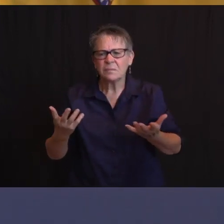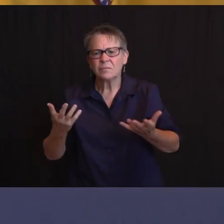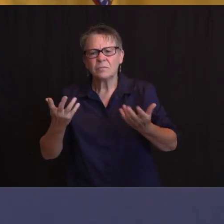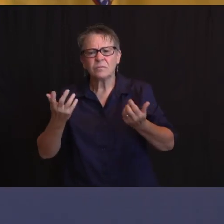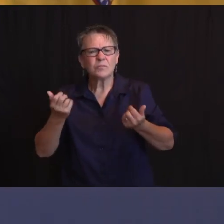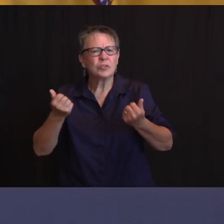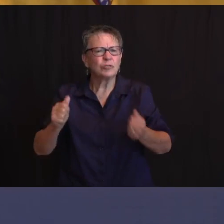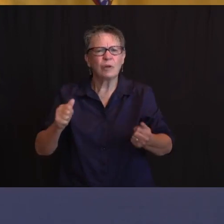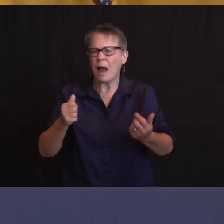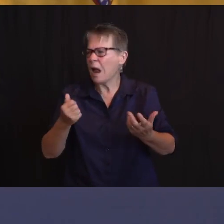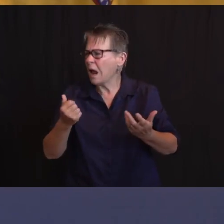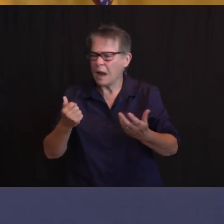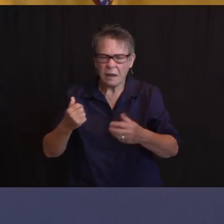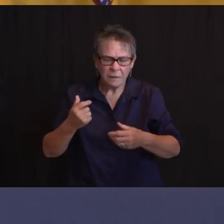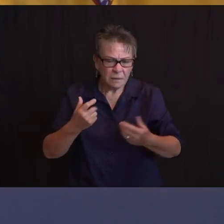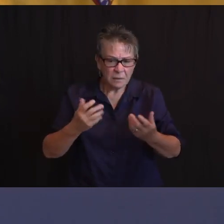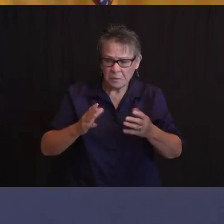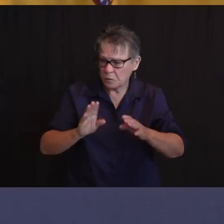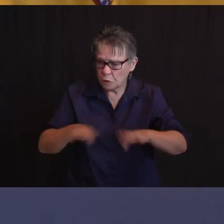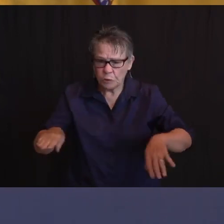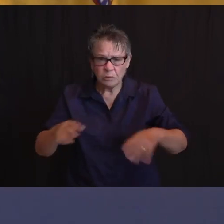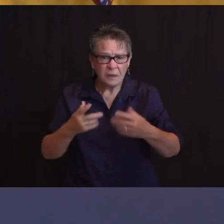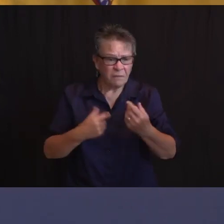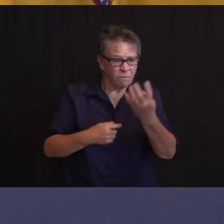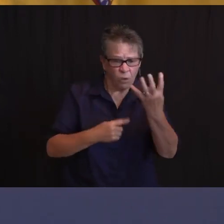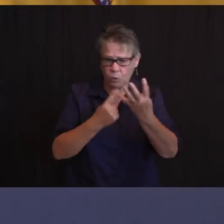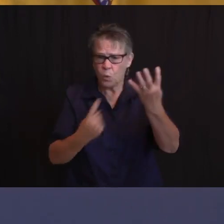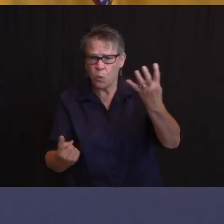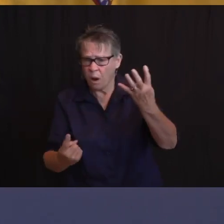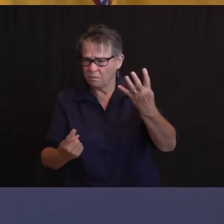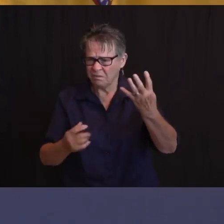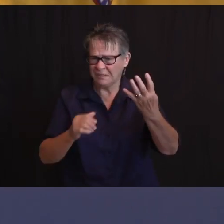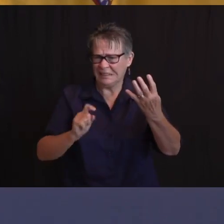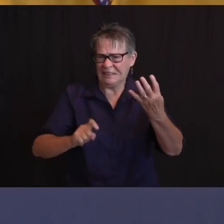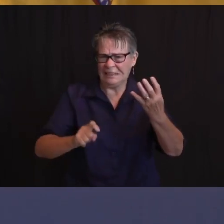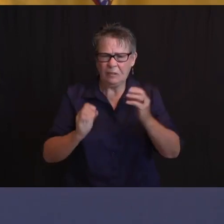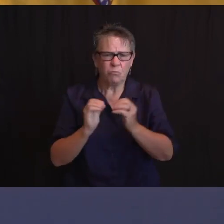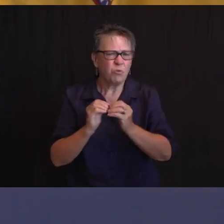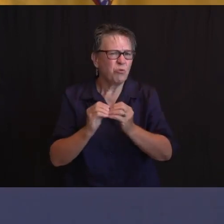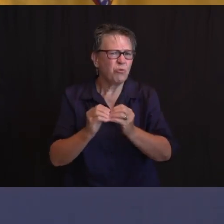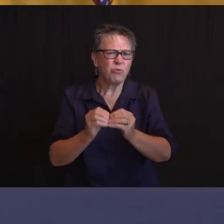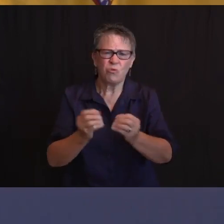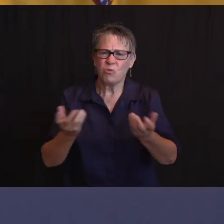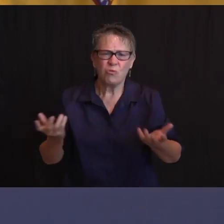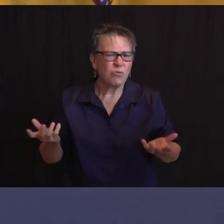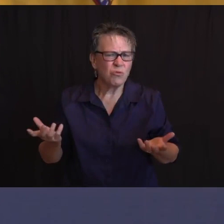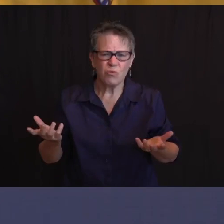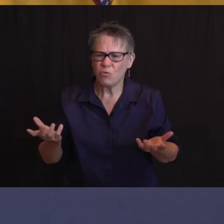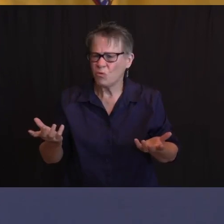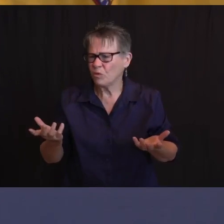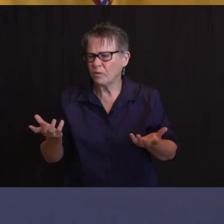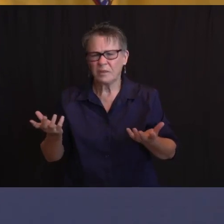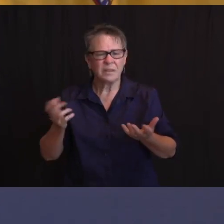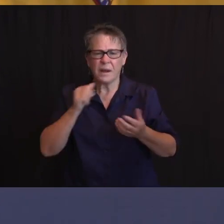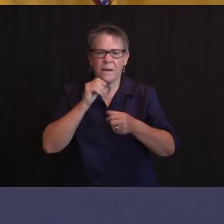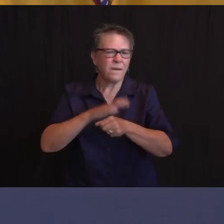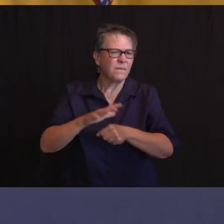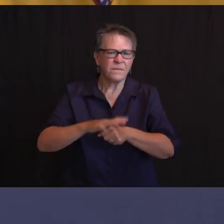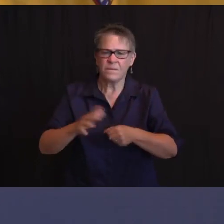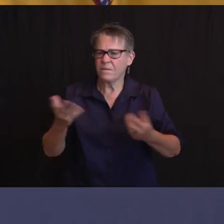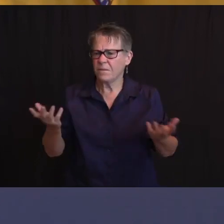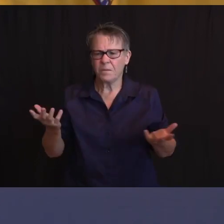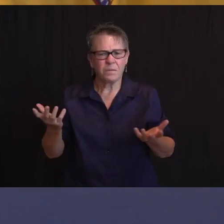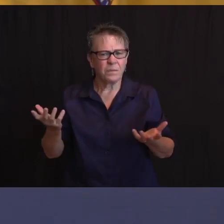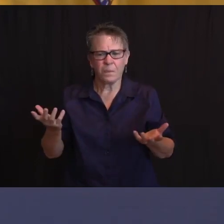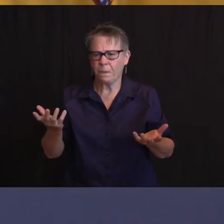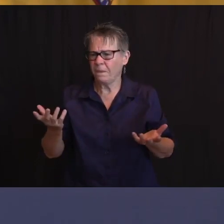But he was not going to hang his hat on this, nor will I. But this is a reality that he